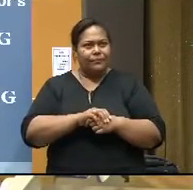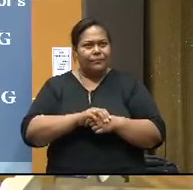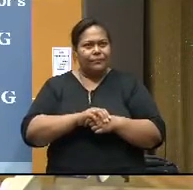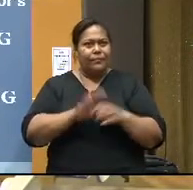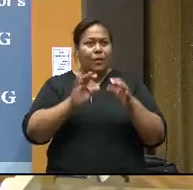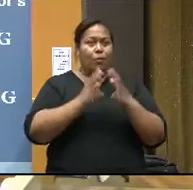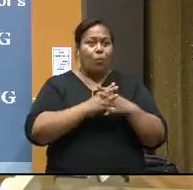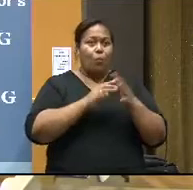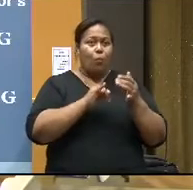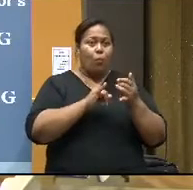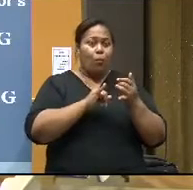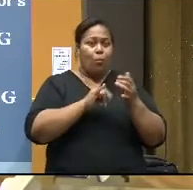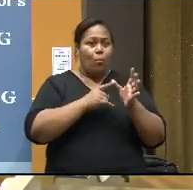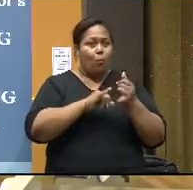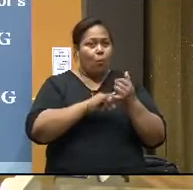process.